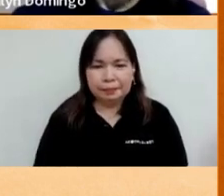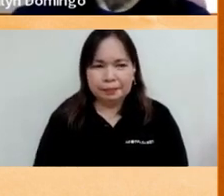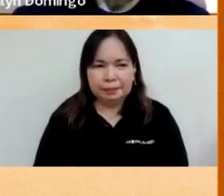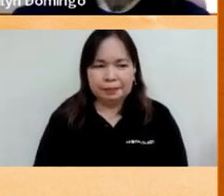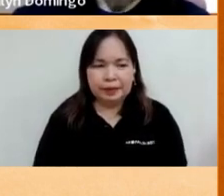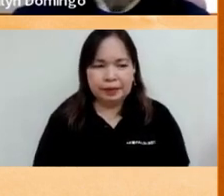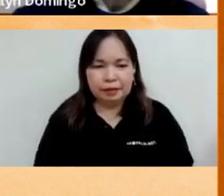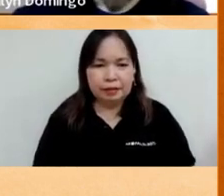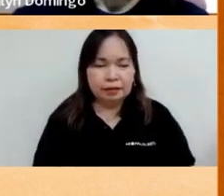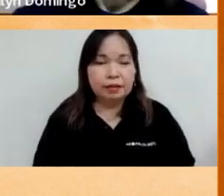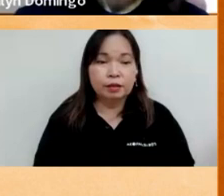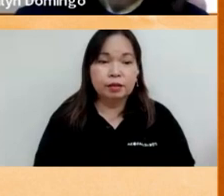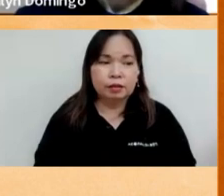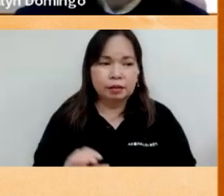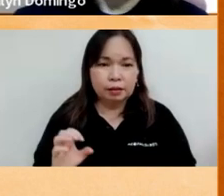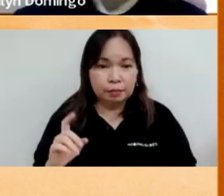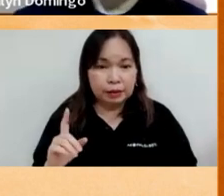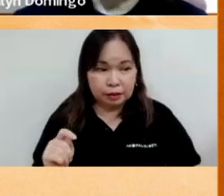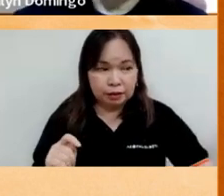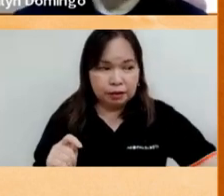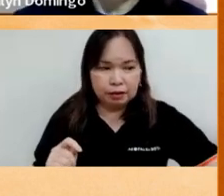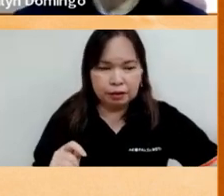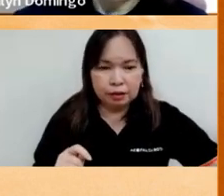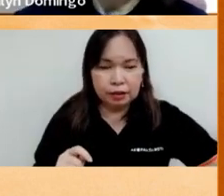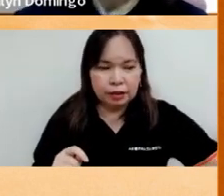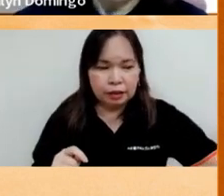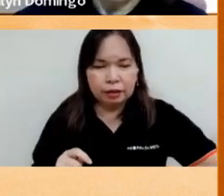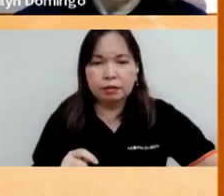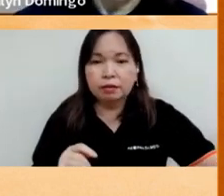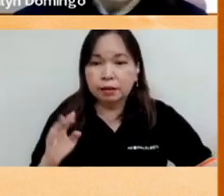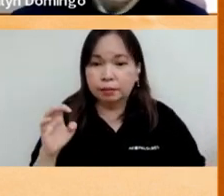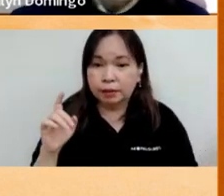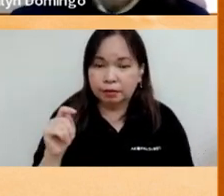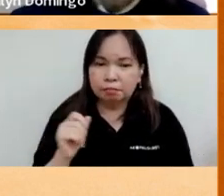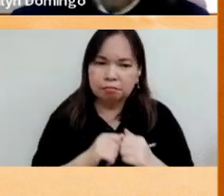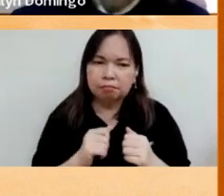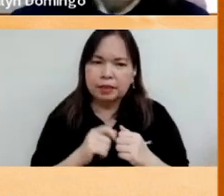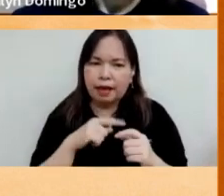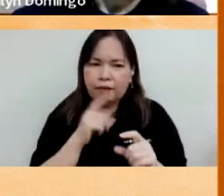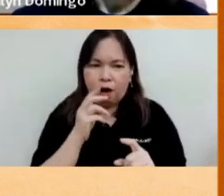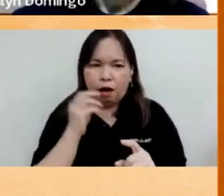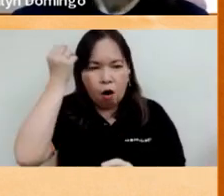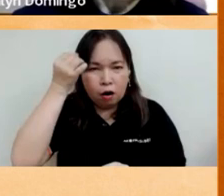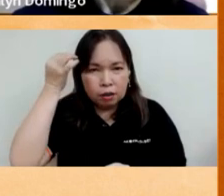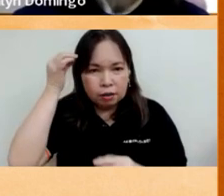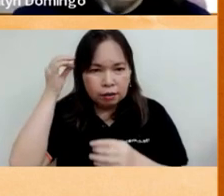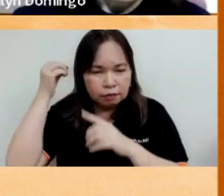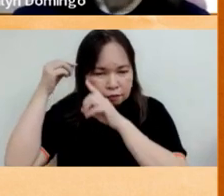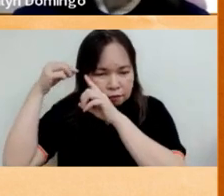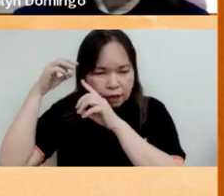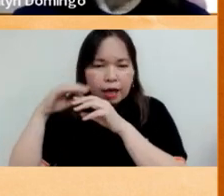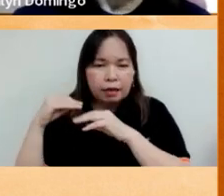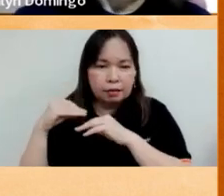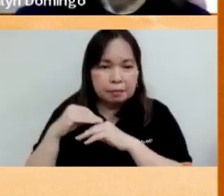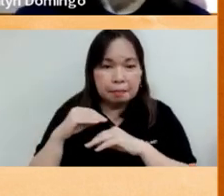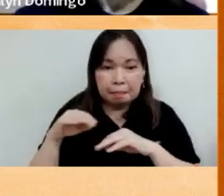CBT has two components, cognitive and behavioral, as the name suggests. The cognitive component